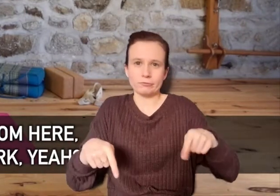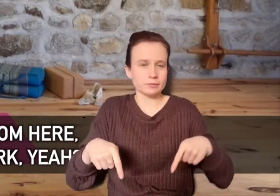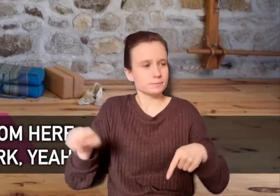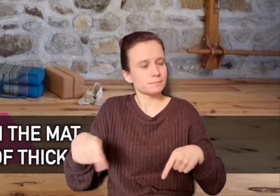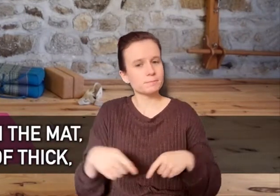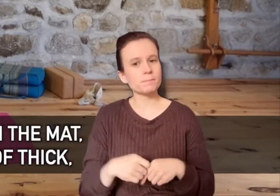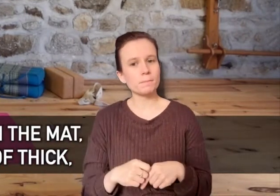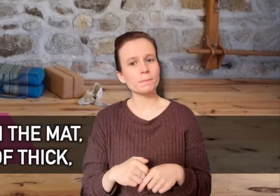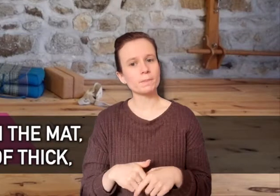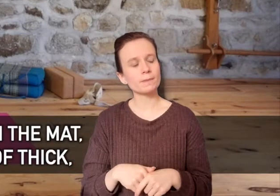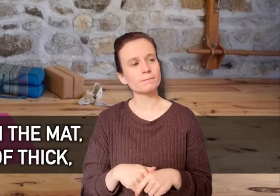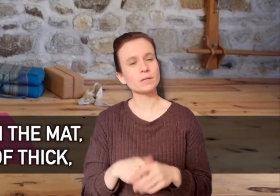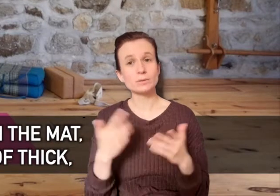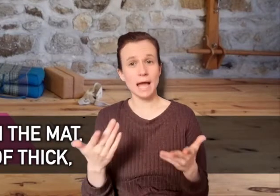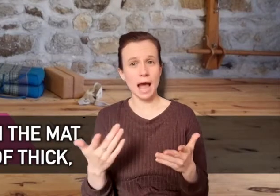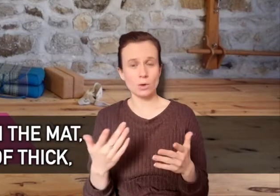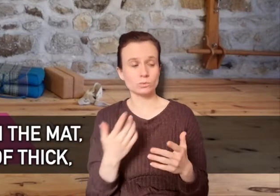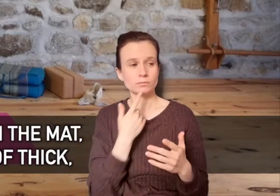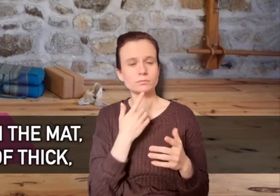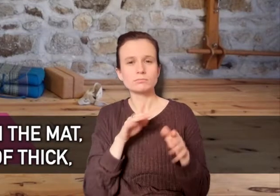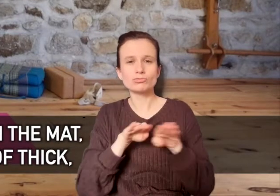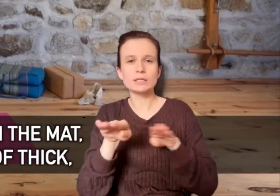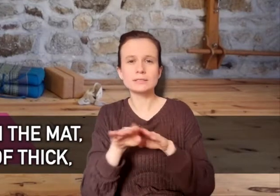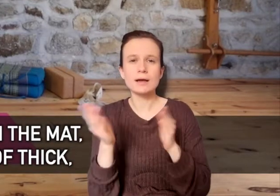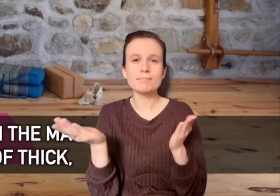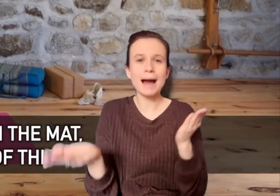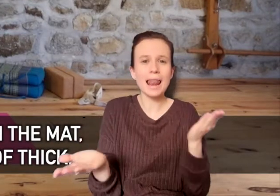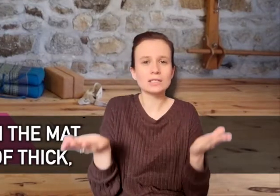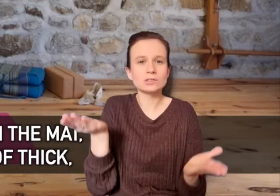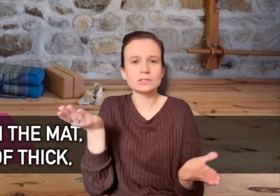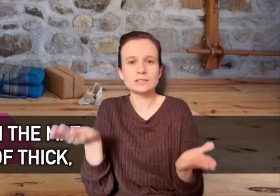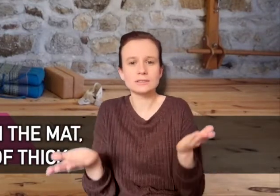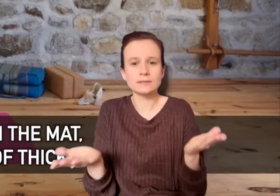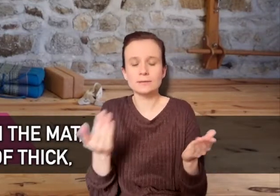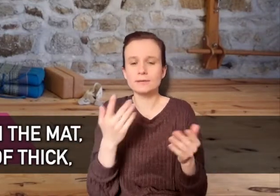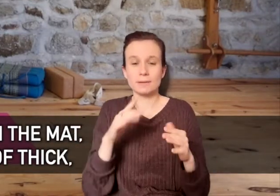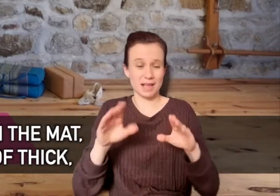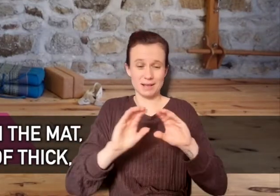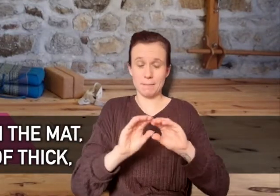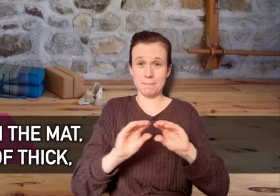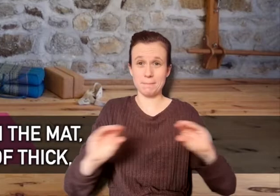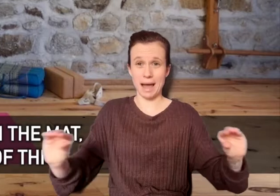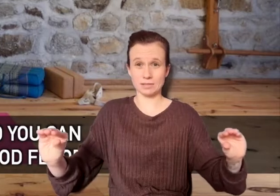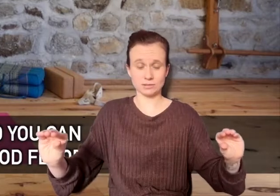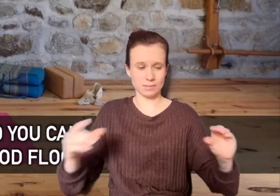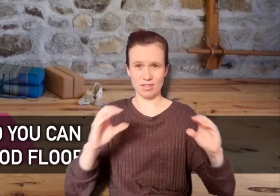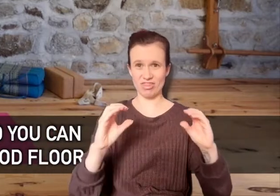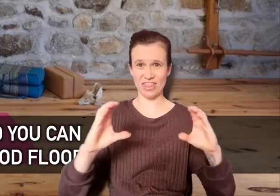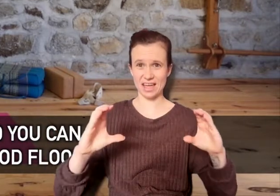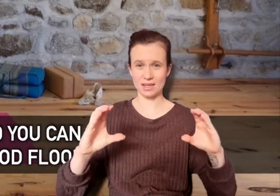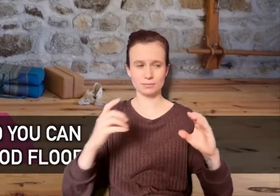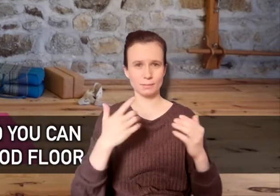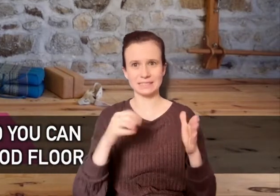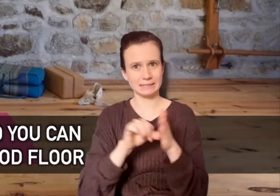balance work, yeah? If it's easier for you to balance not on the mat, if you're on a mat, if your mat is kind of thick, it's much